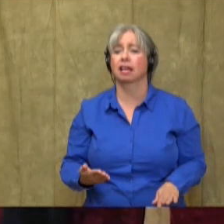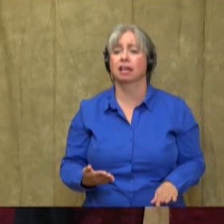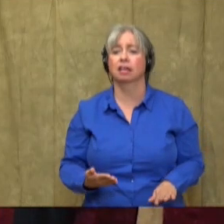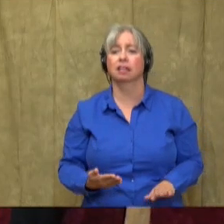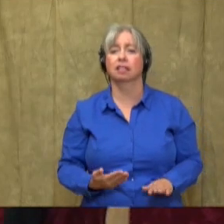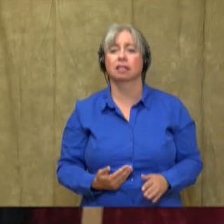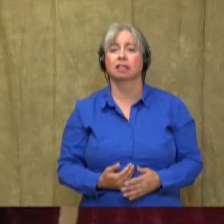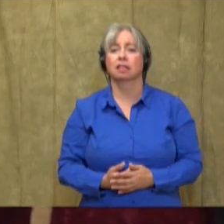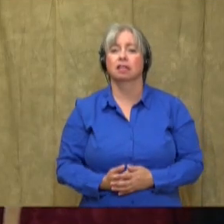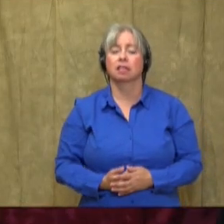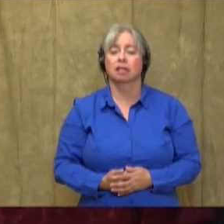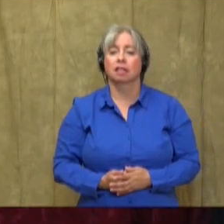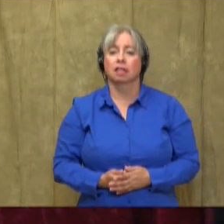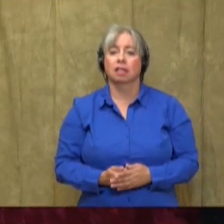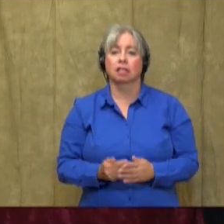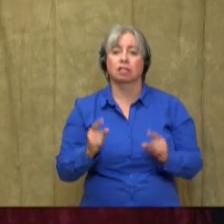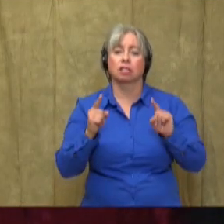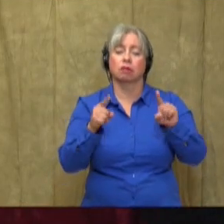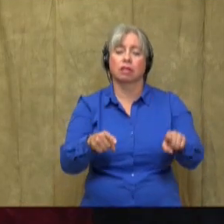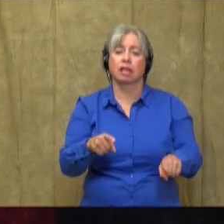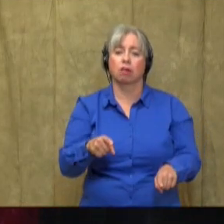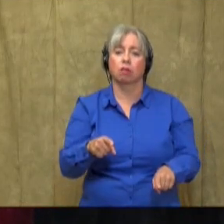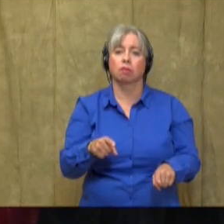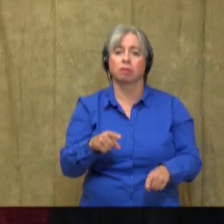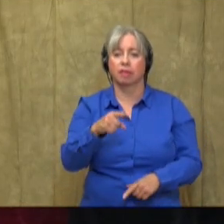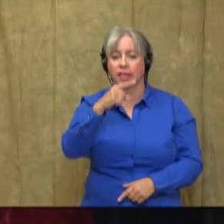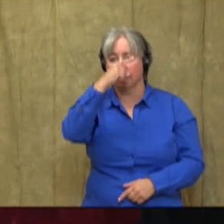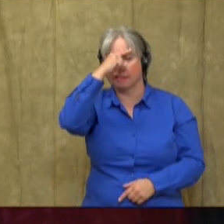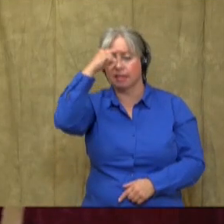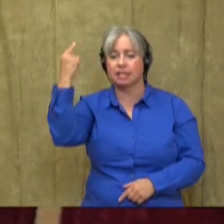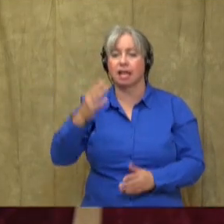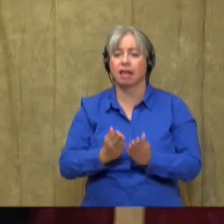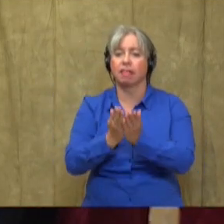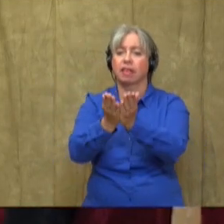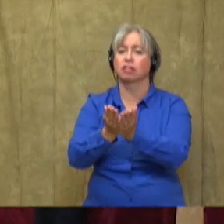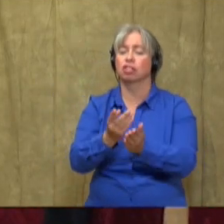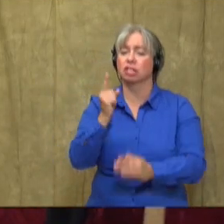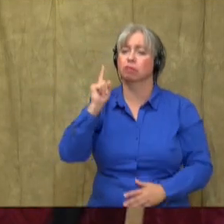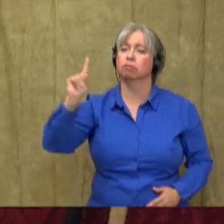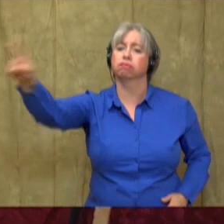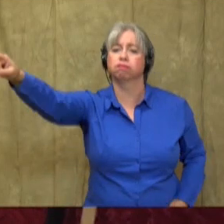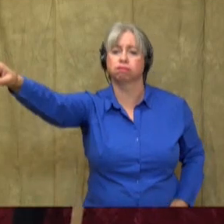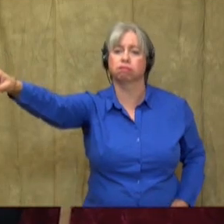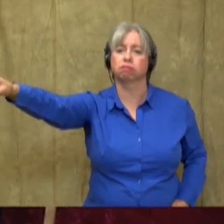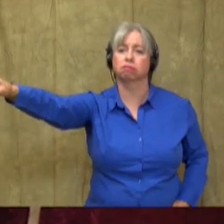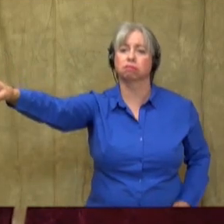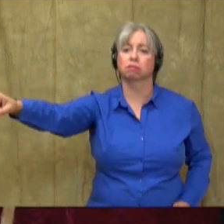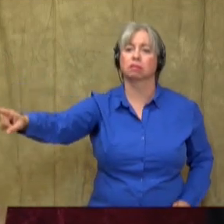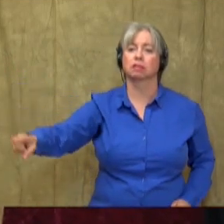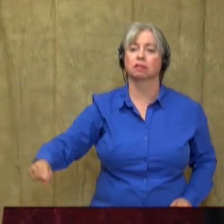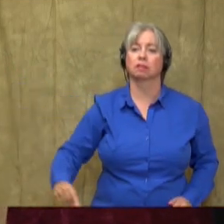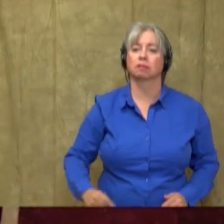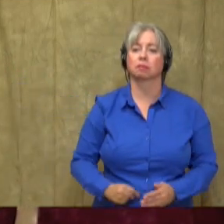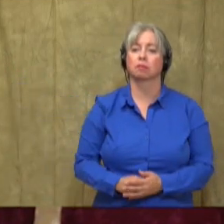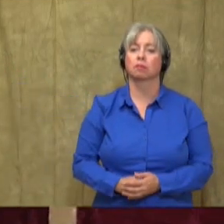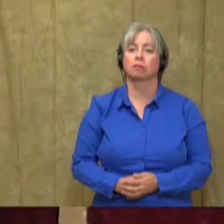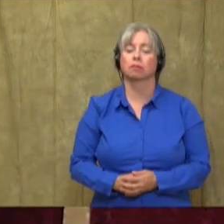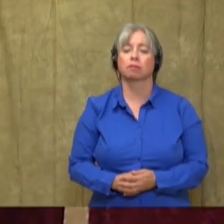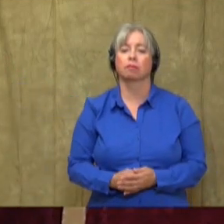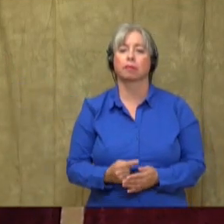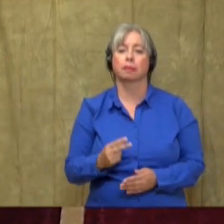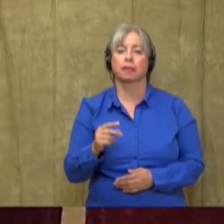those ships to be sent away, and they called them the death ships. But over the next 5 years, the Black Death would kill more